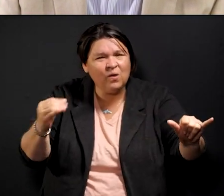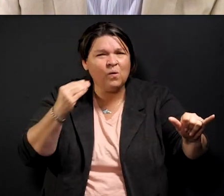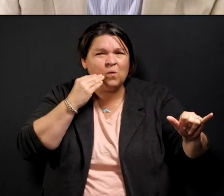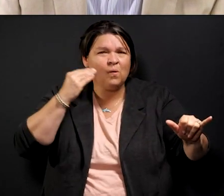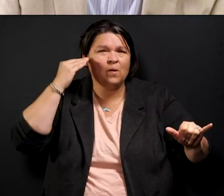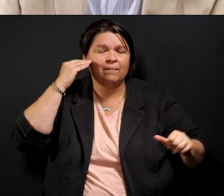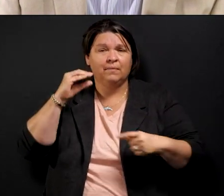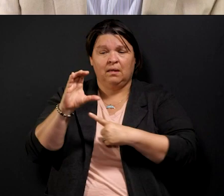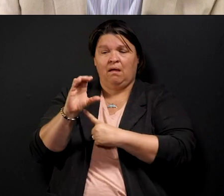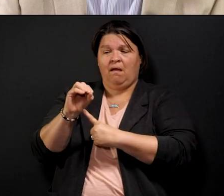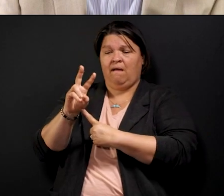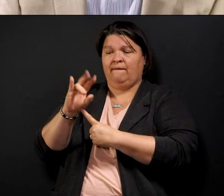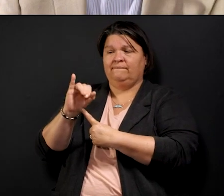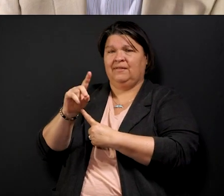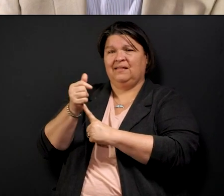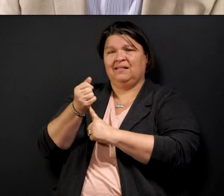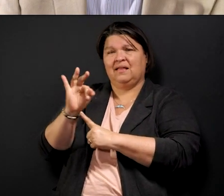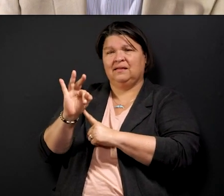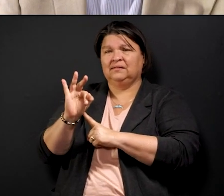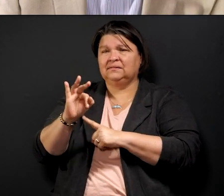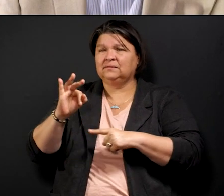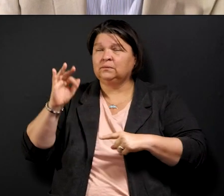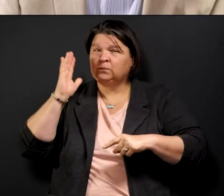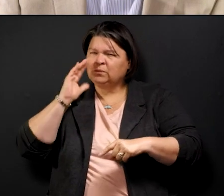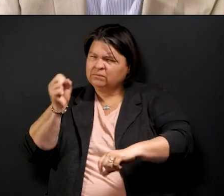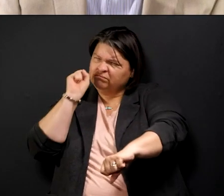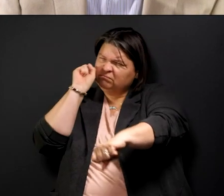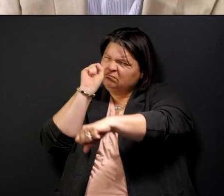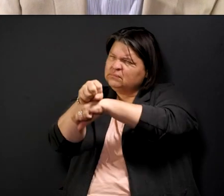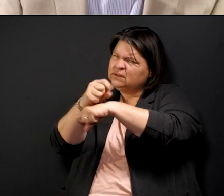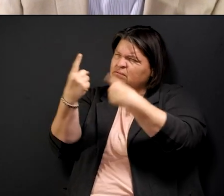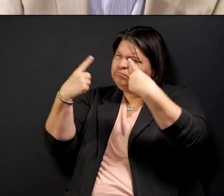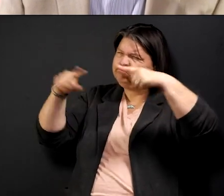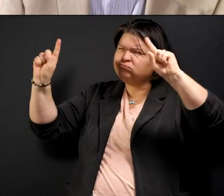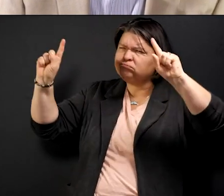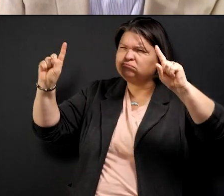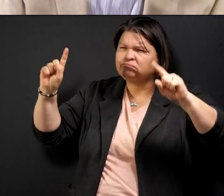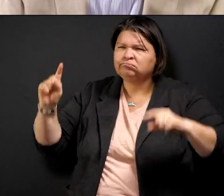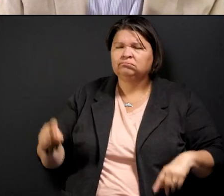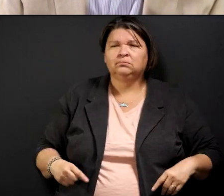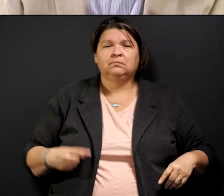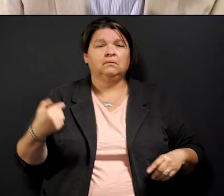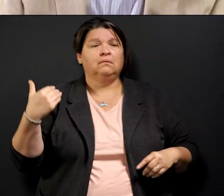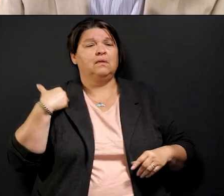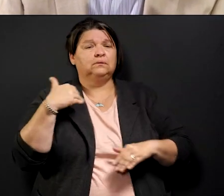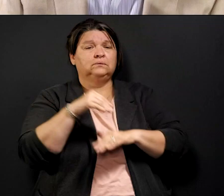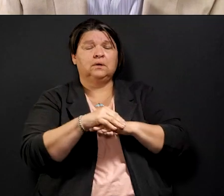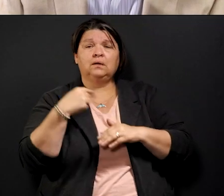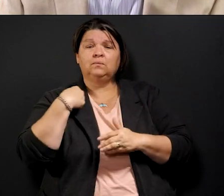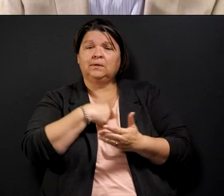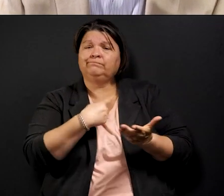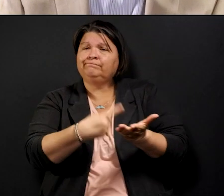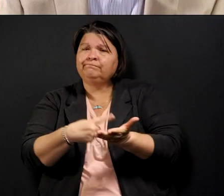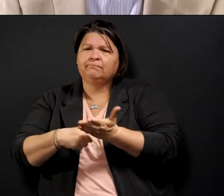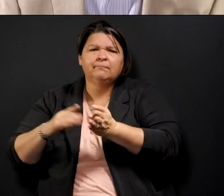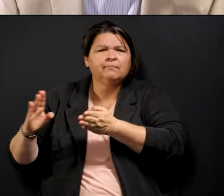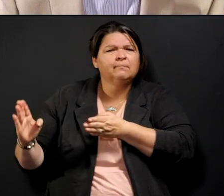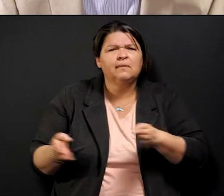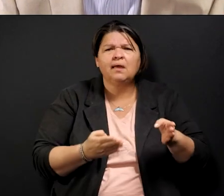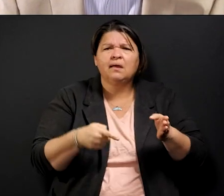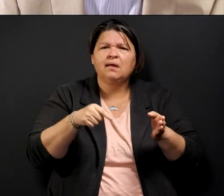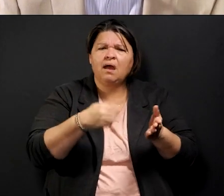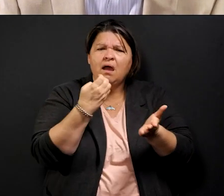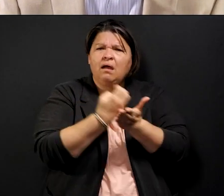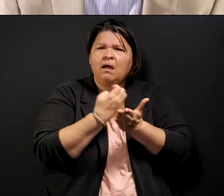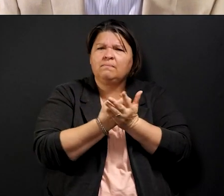Yesterday, I mentioned that we were building a framework of what it might look like as we begin to reopen the economy and what you might could